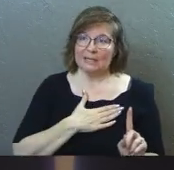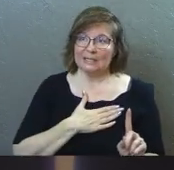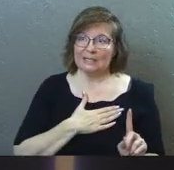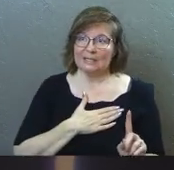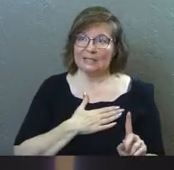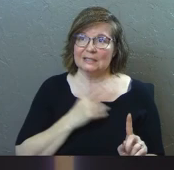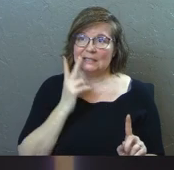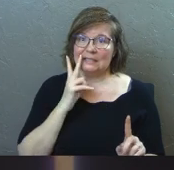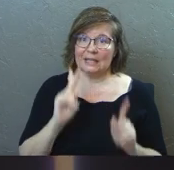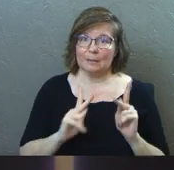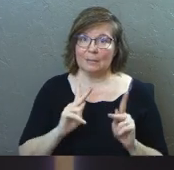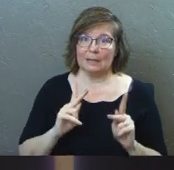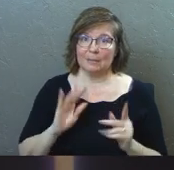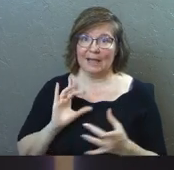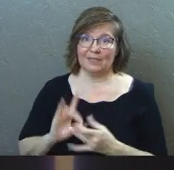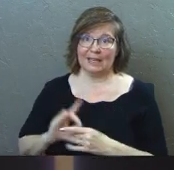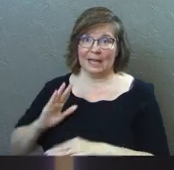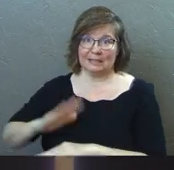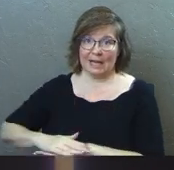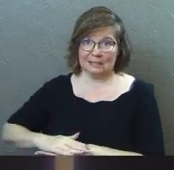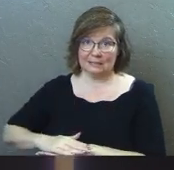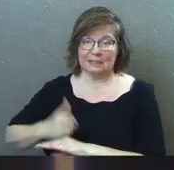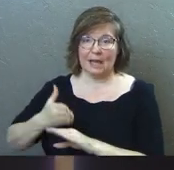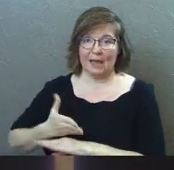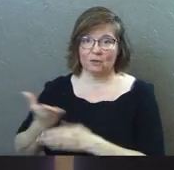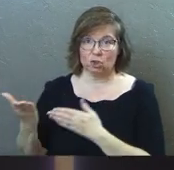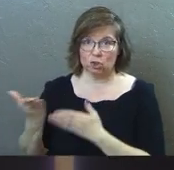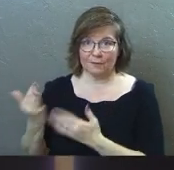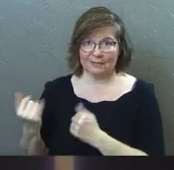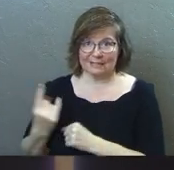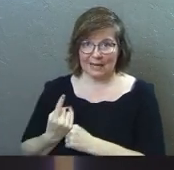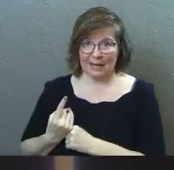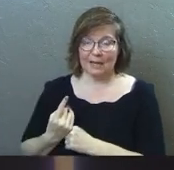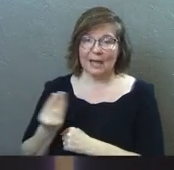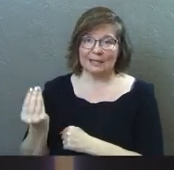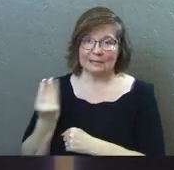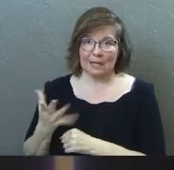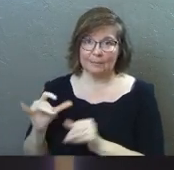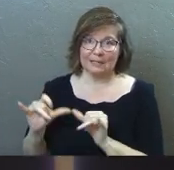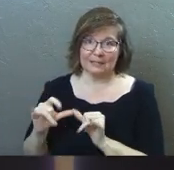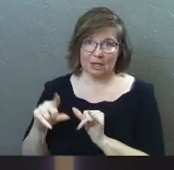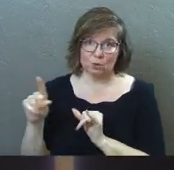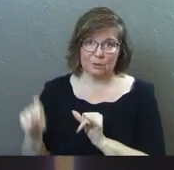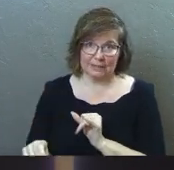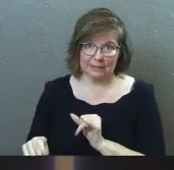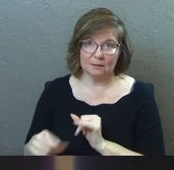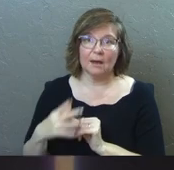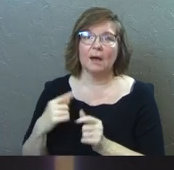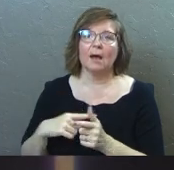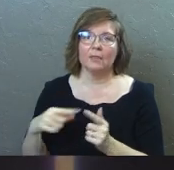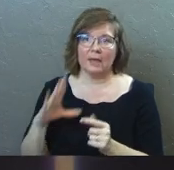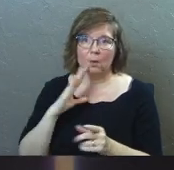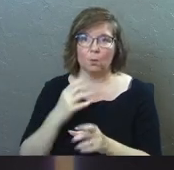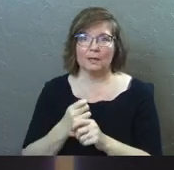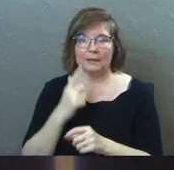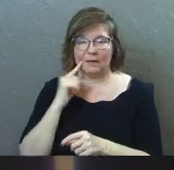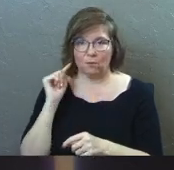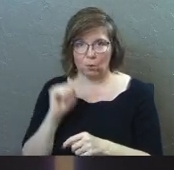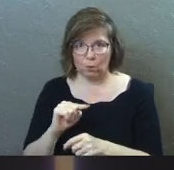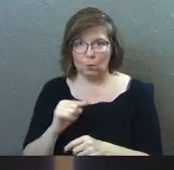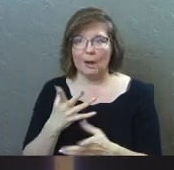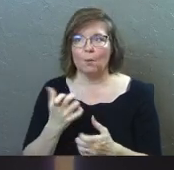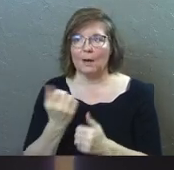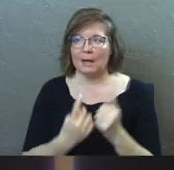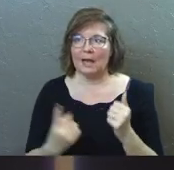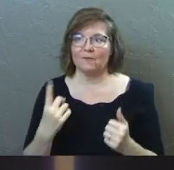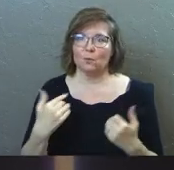please just see the folks at our Connect desk after the service today and tell them the size that you need, and they will get that for you.